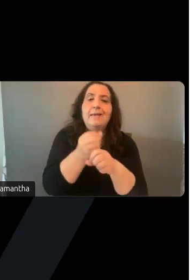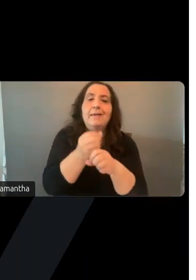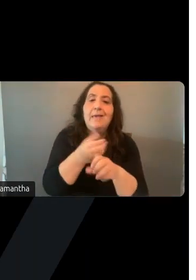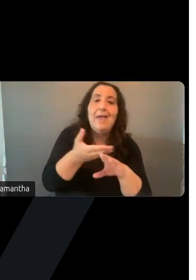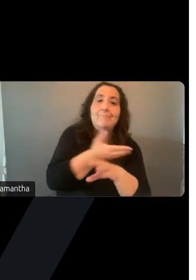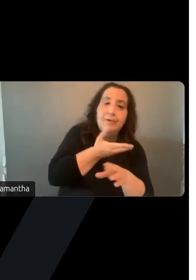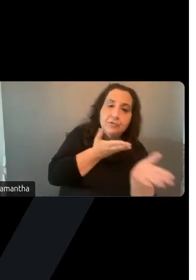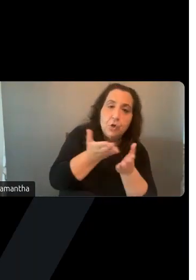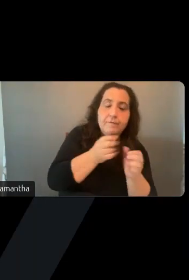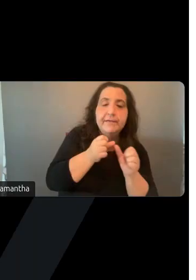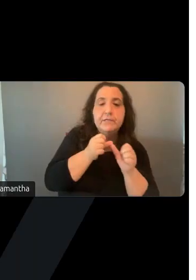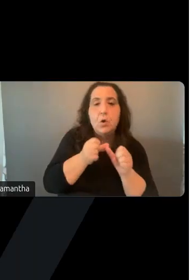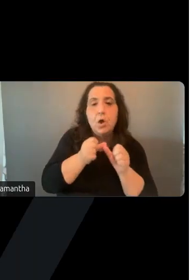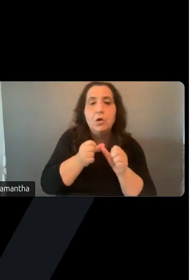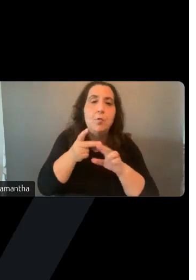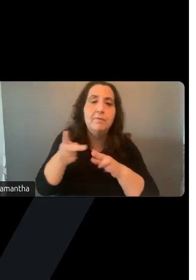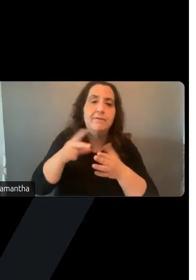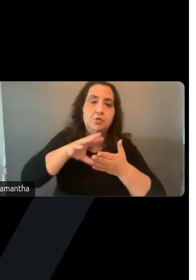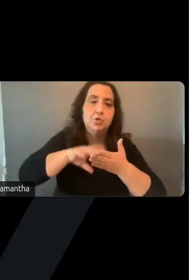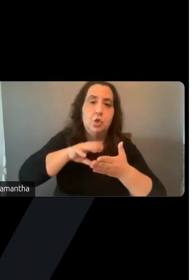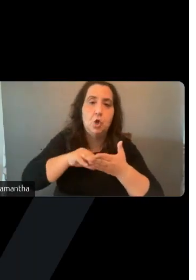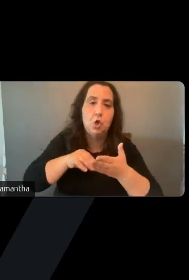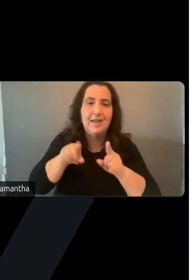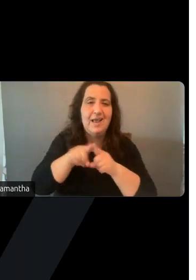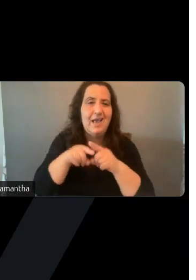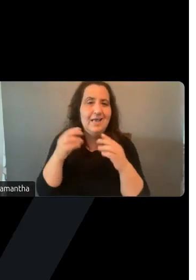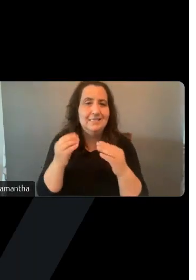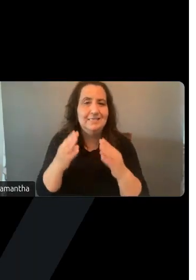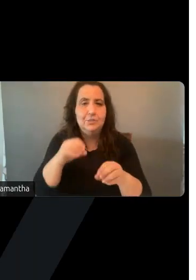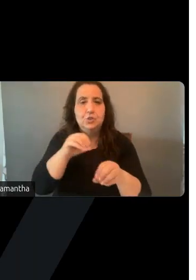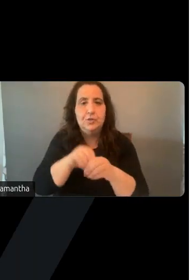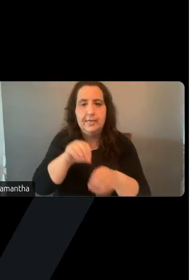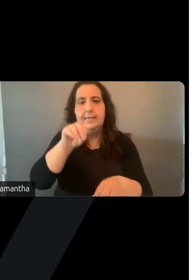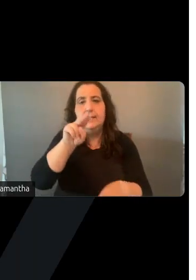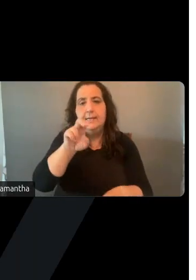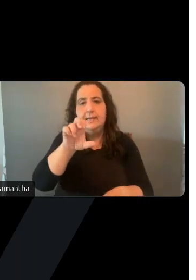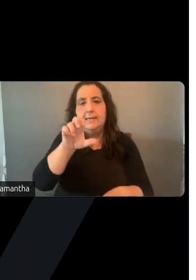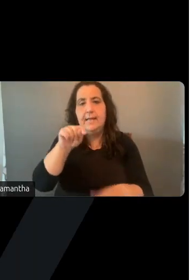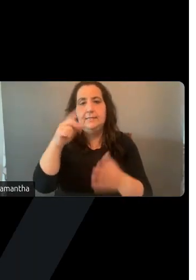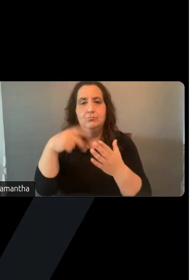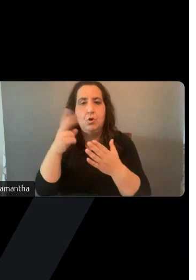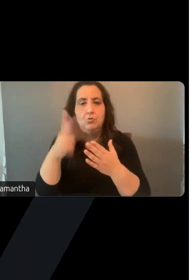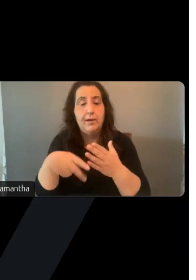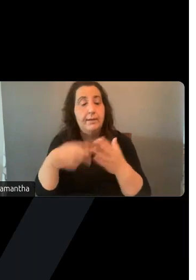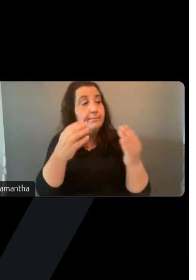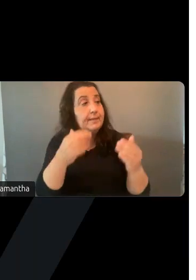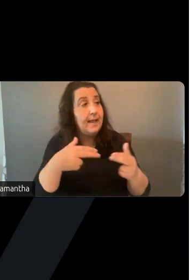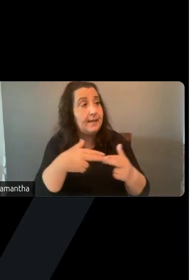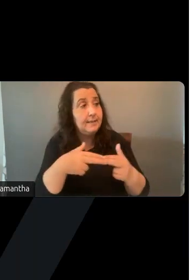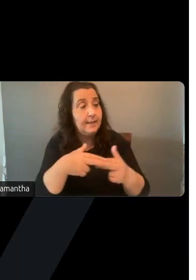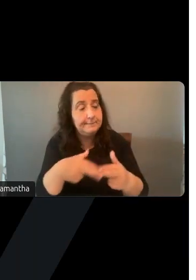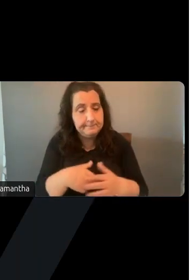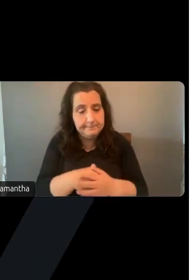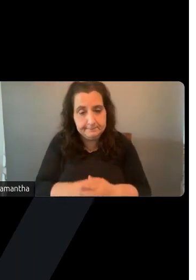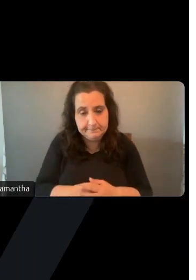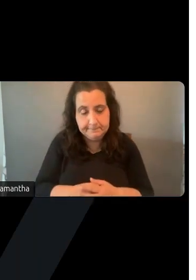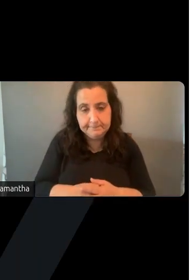ongoing professional learning throughout your time as a teacher in the NEST program. We can go to the next slide.